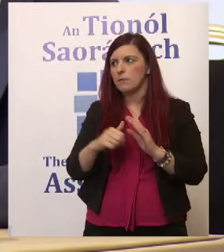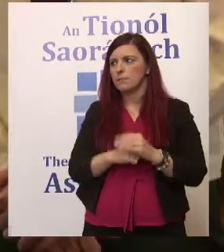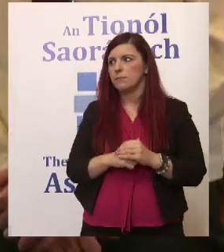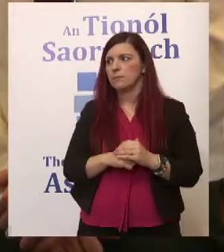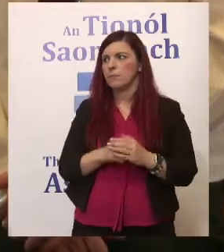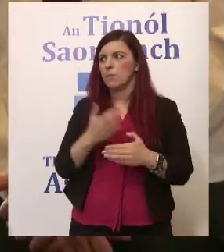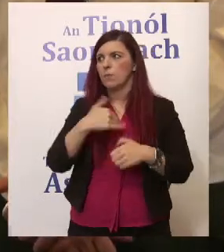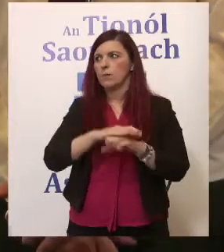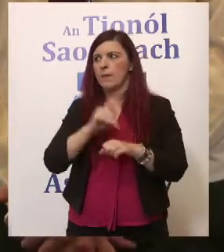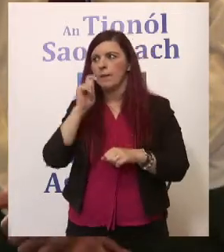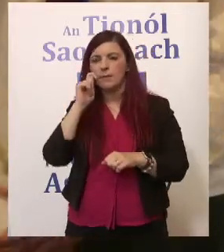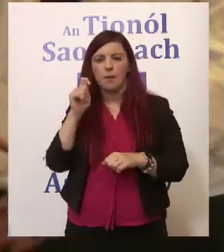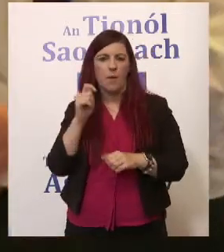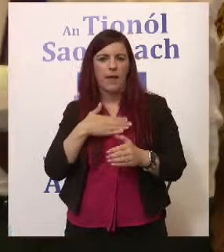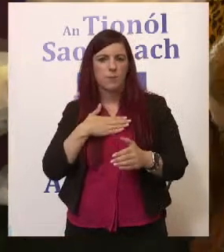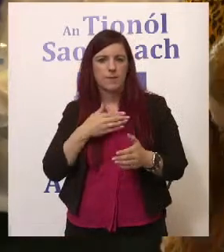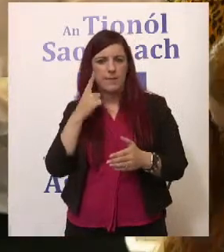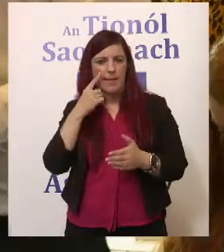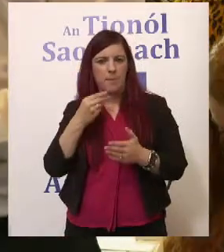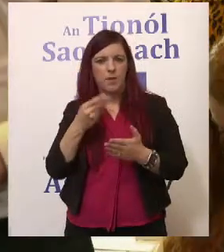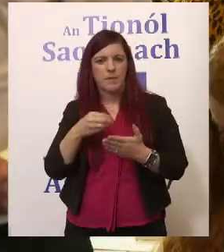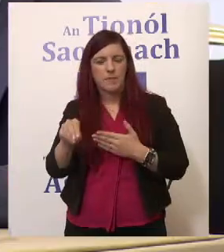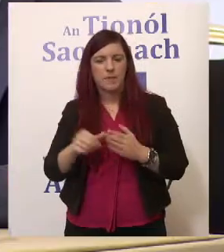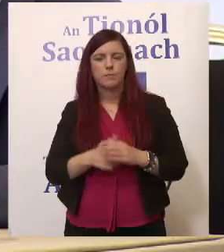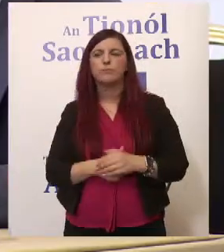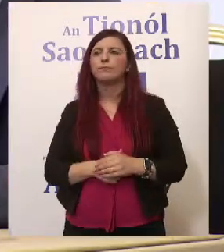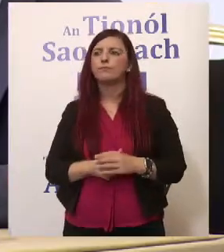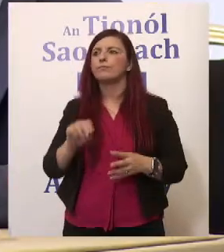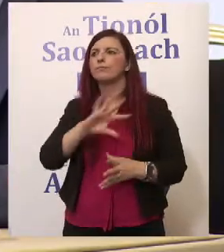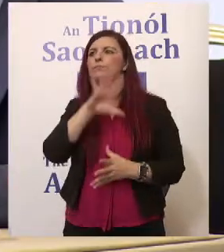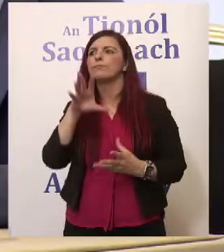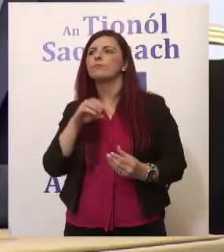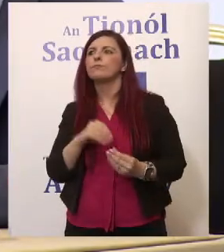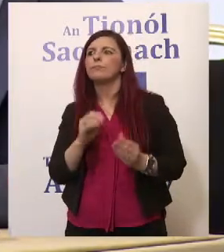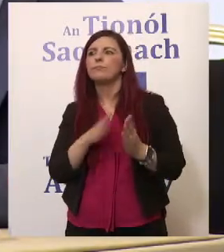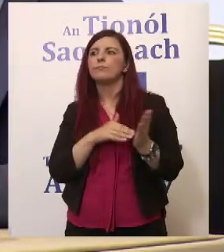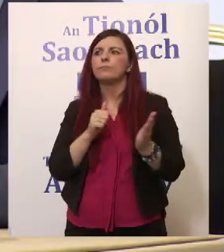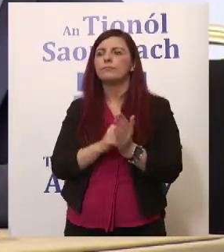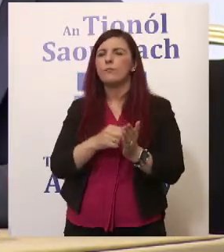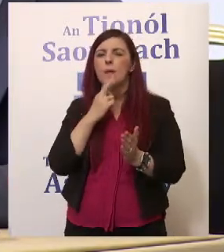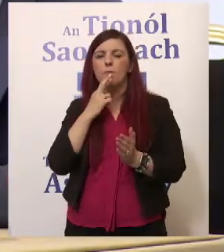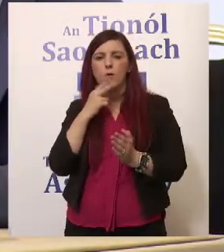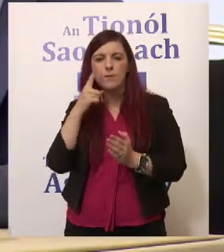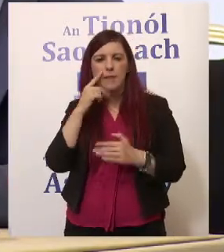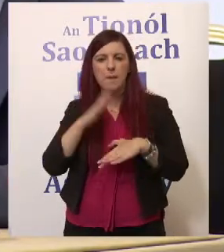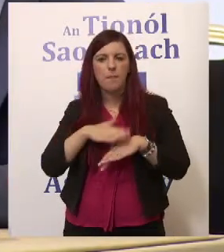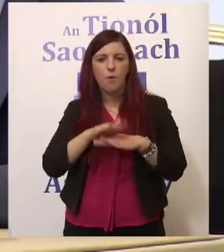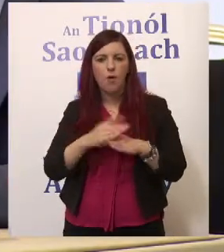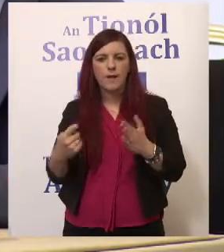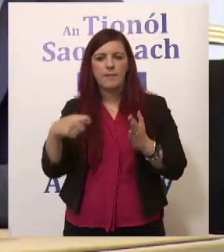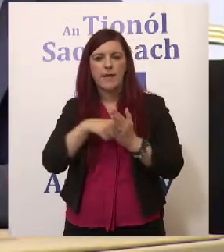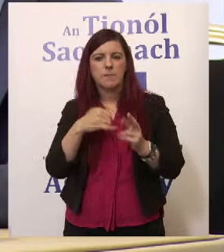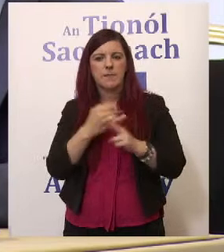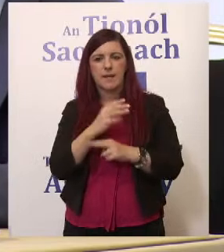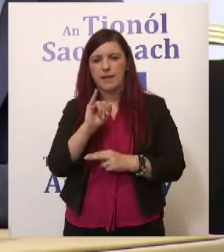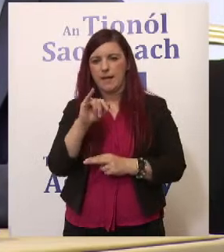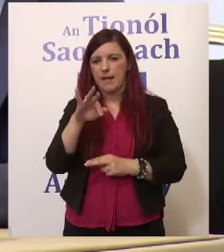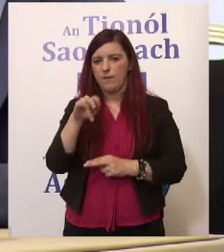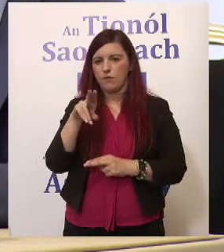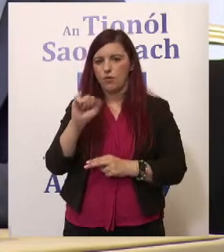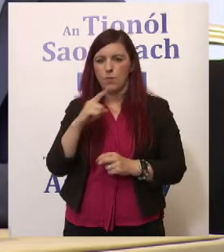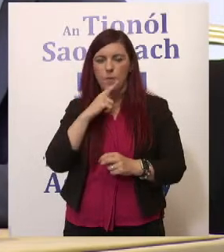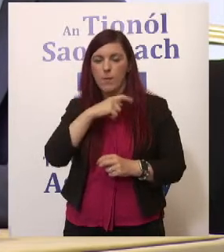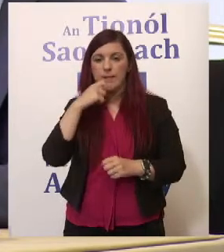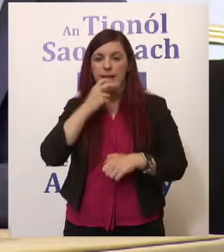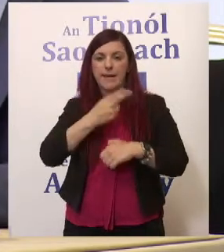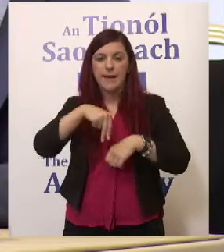more palatable? Thank you. So overall, businesses would rather see more investment in infrastructure. So we would argue at a national level